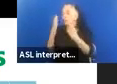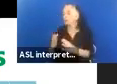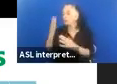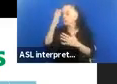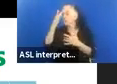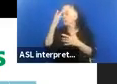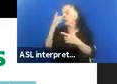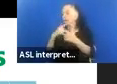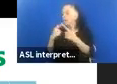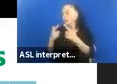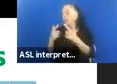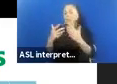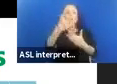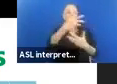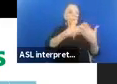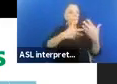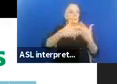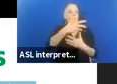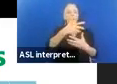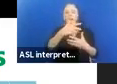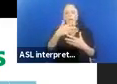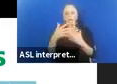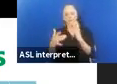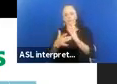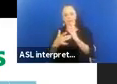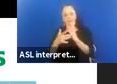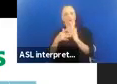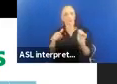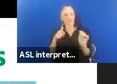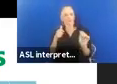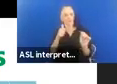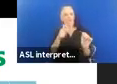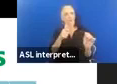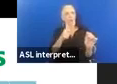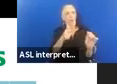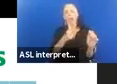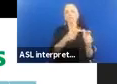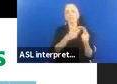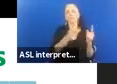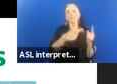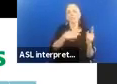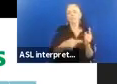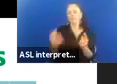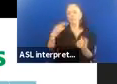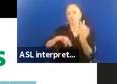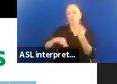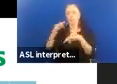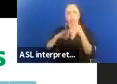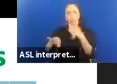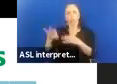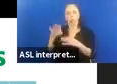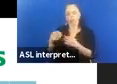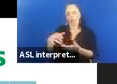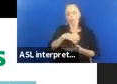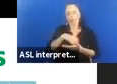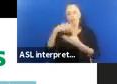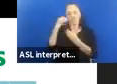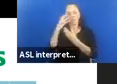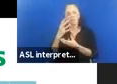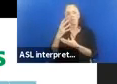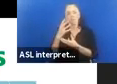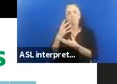interaction, that we can then have all of the information we need to fight this